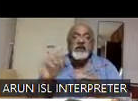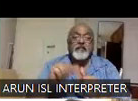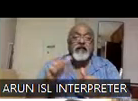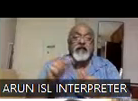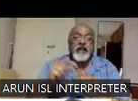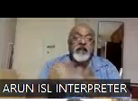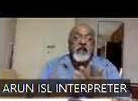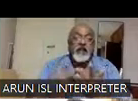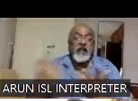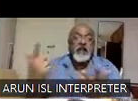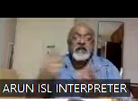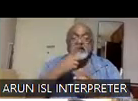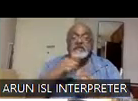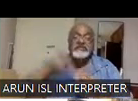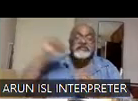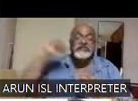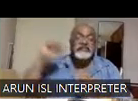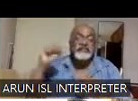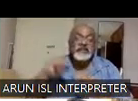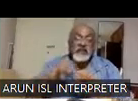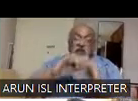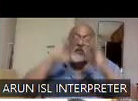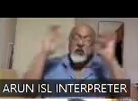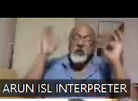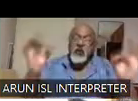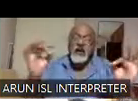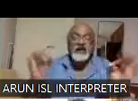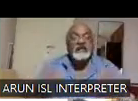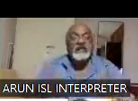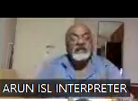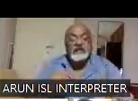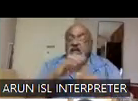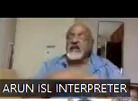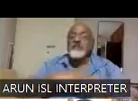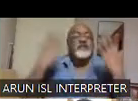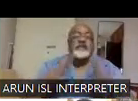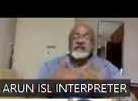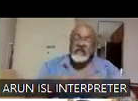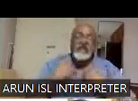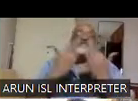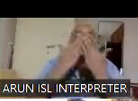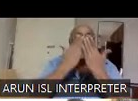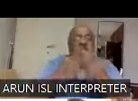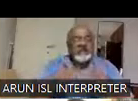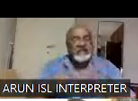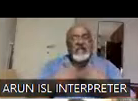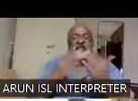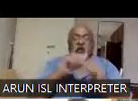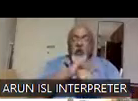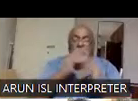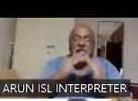great mother whose son had autism. She did not give up. She educated her son, did home